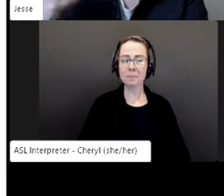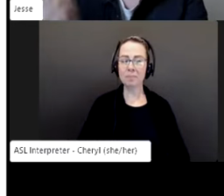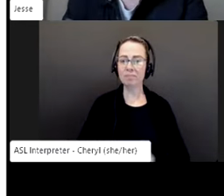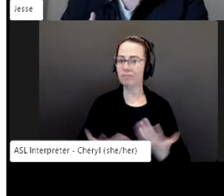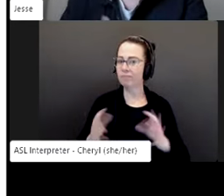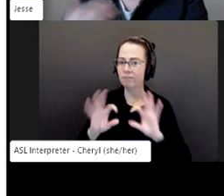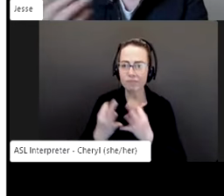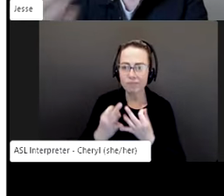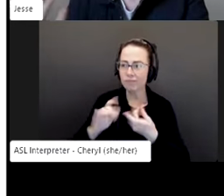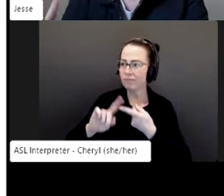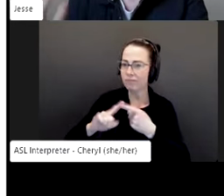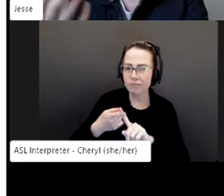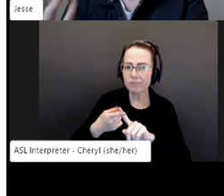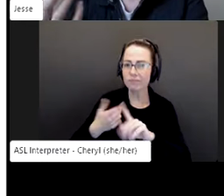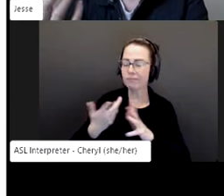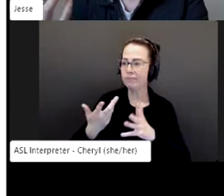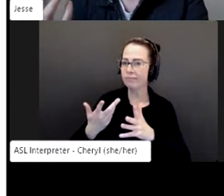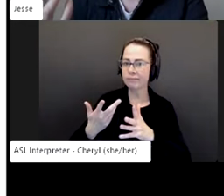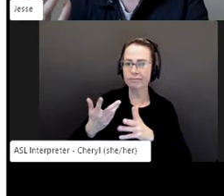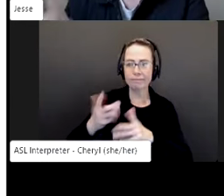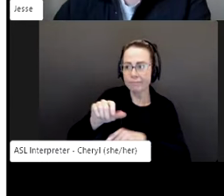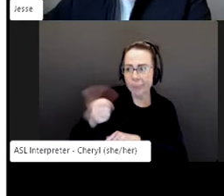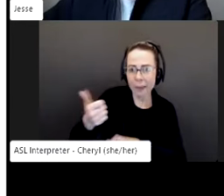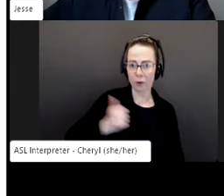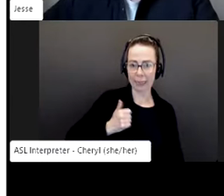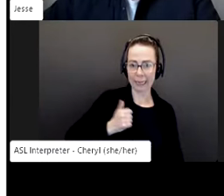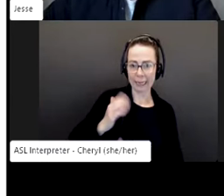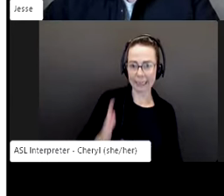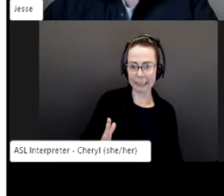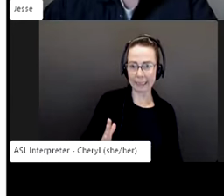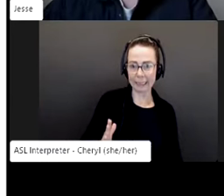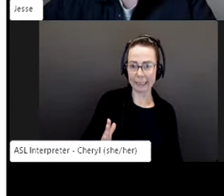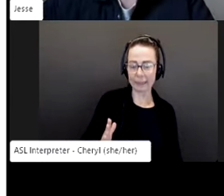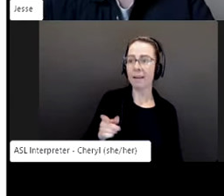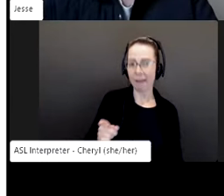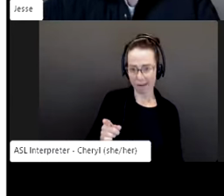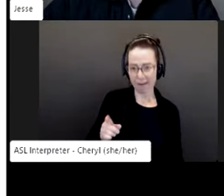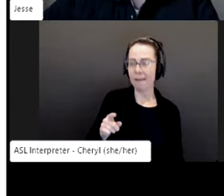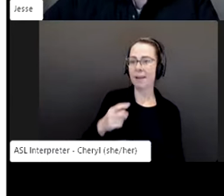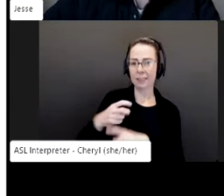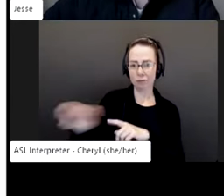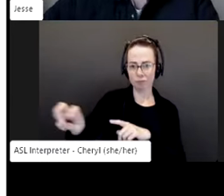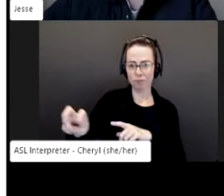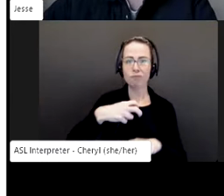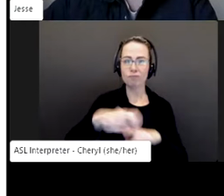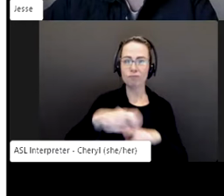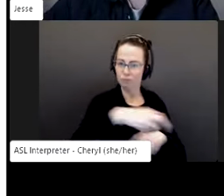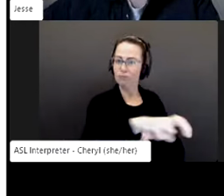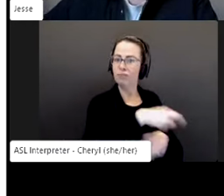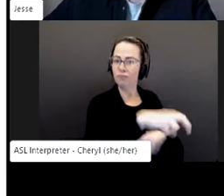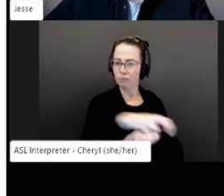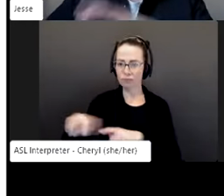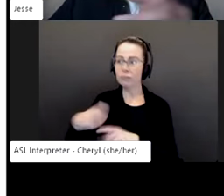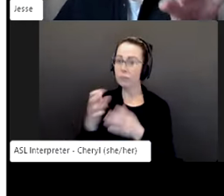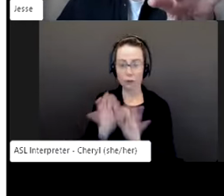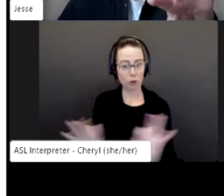other Canadians or people with other Canadian bank accounts for free. And that's because